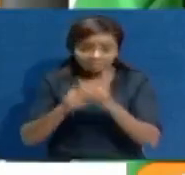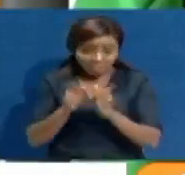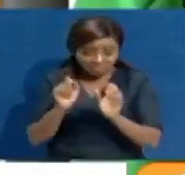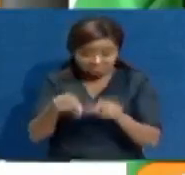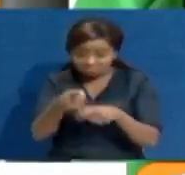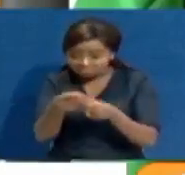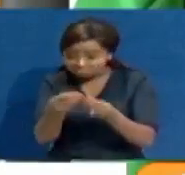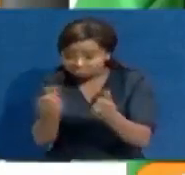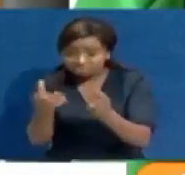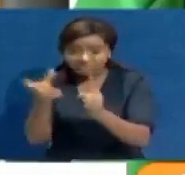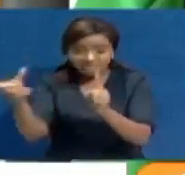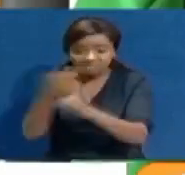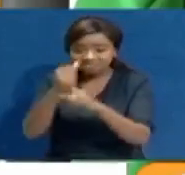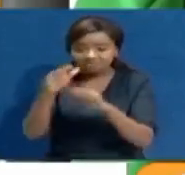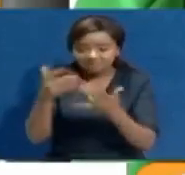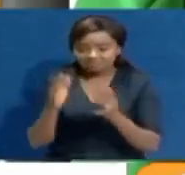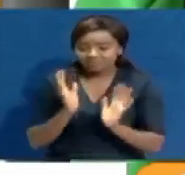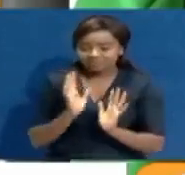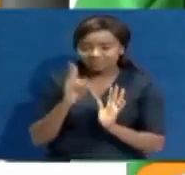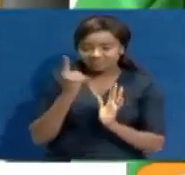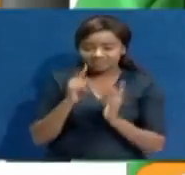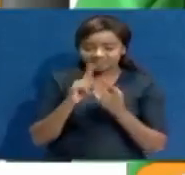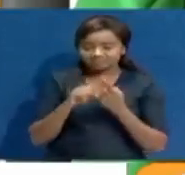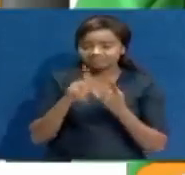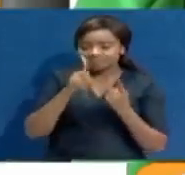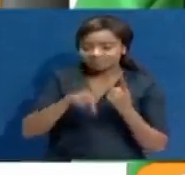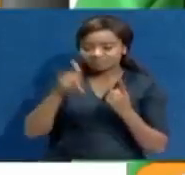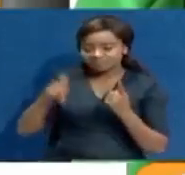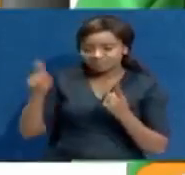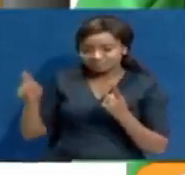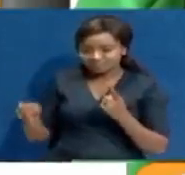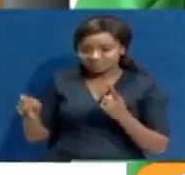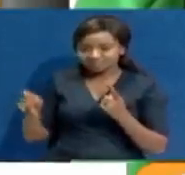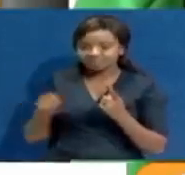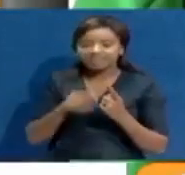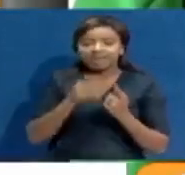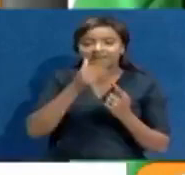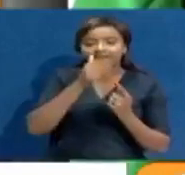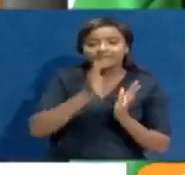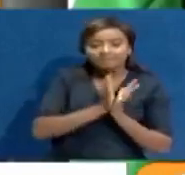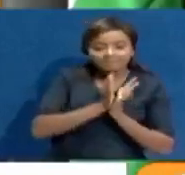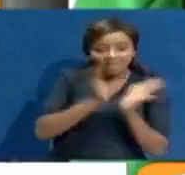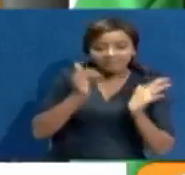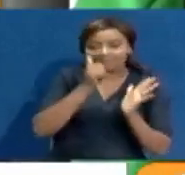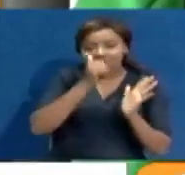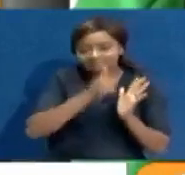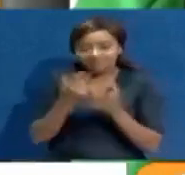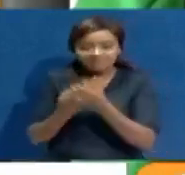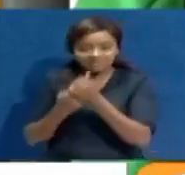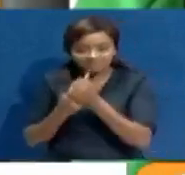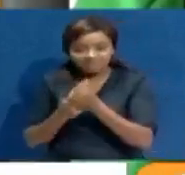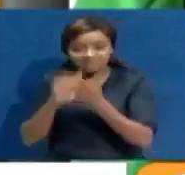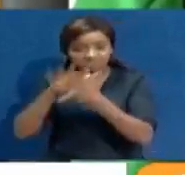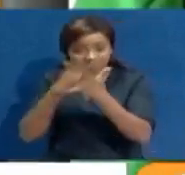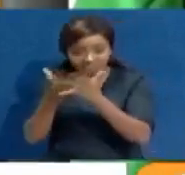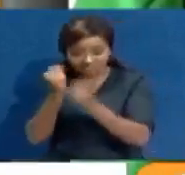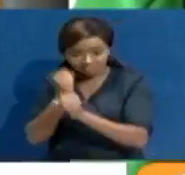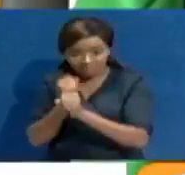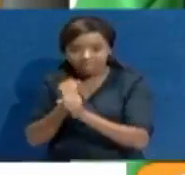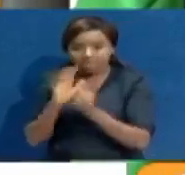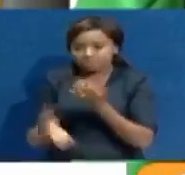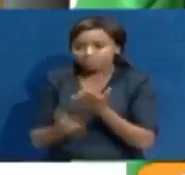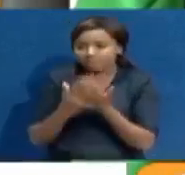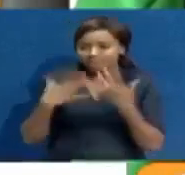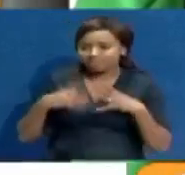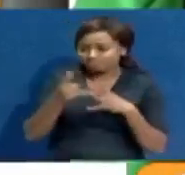doing it? Yes, let's review our PPP. They have a public-private partnership framework to make it easier for people to bring in